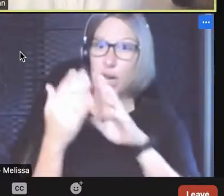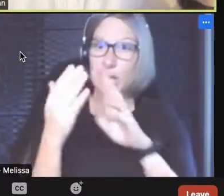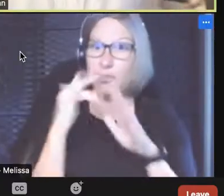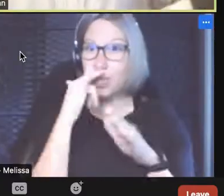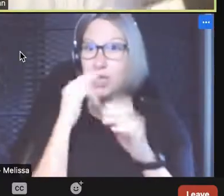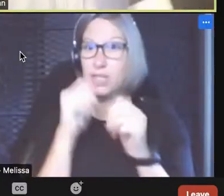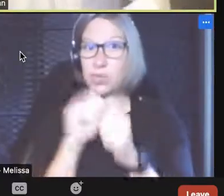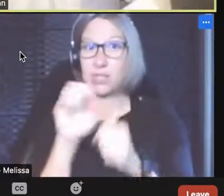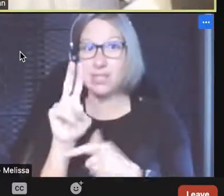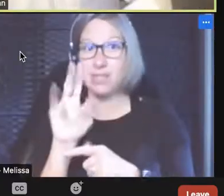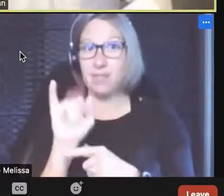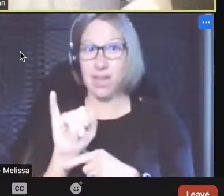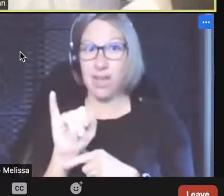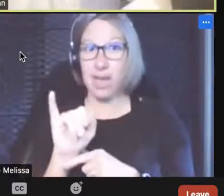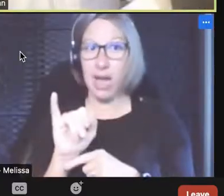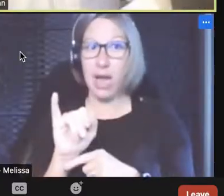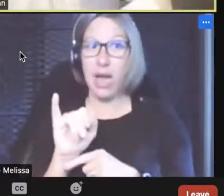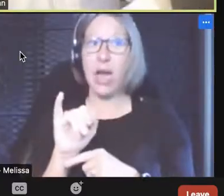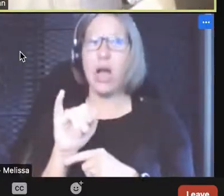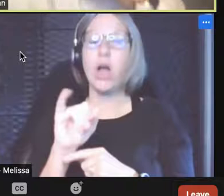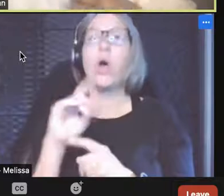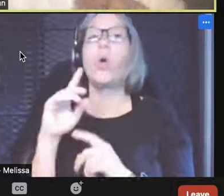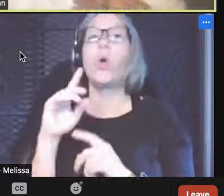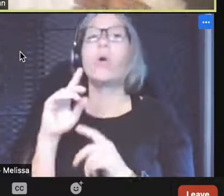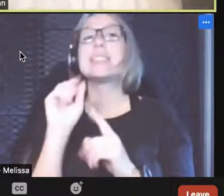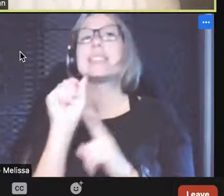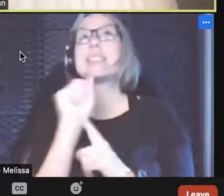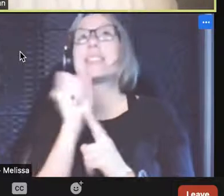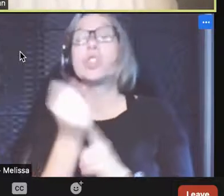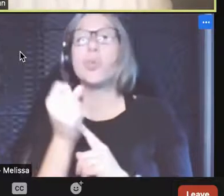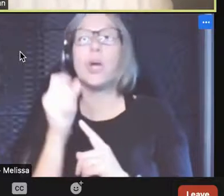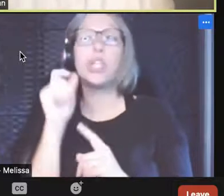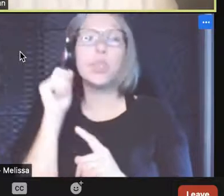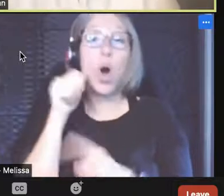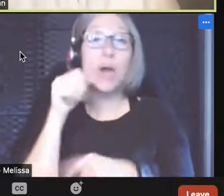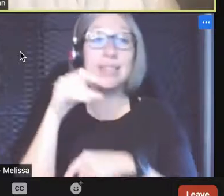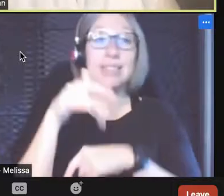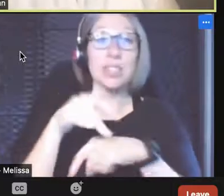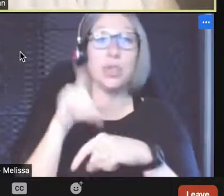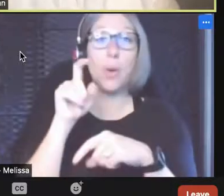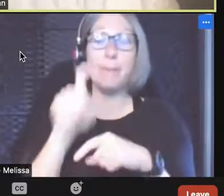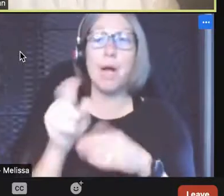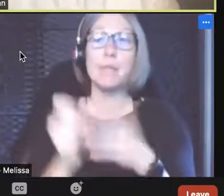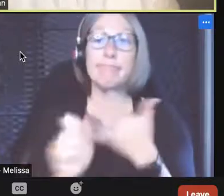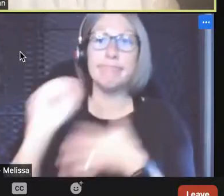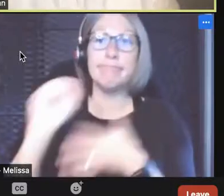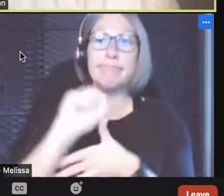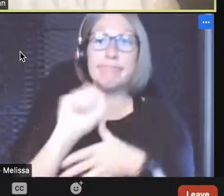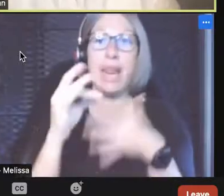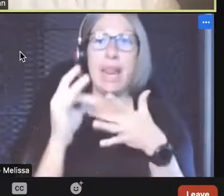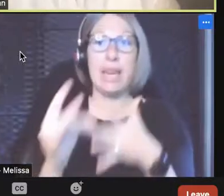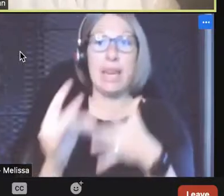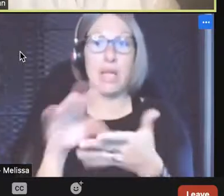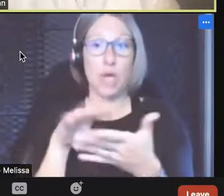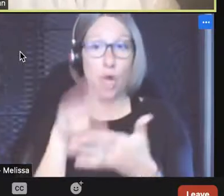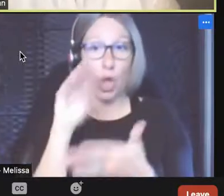tactual must take the lead in learning. So let's say a child is,